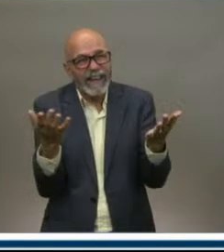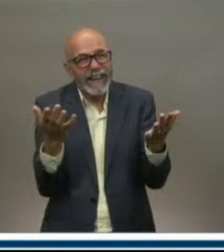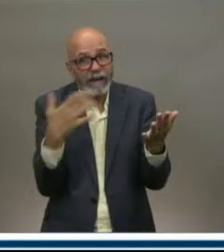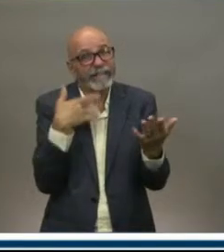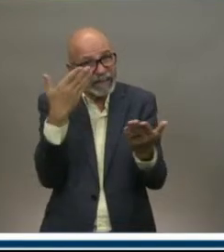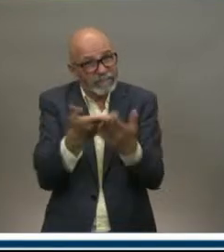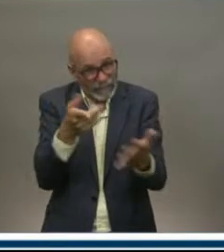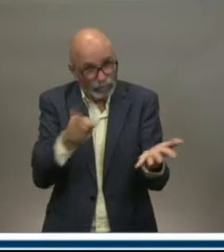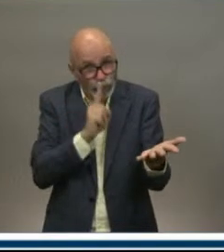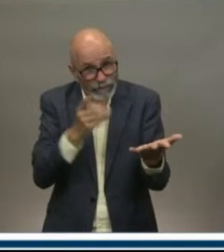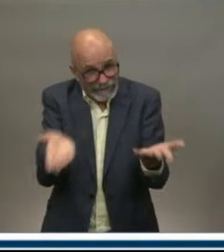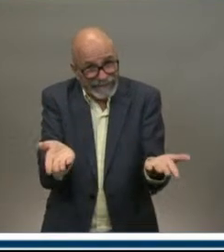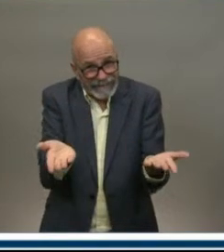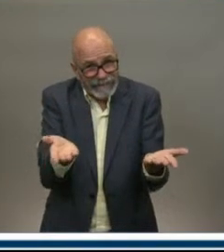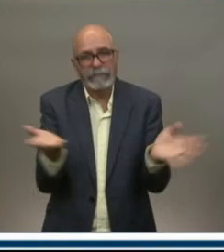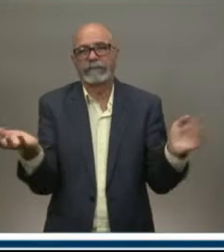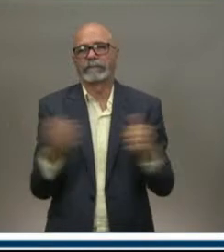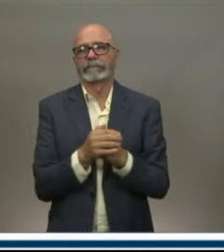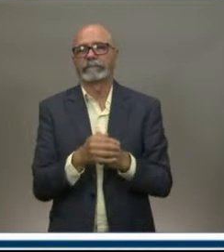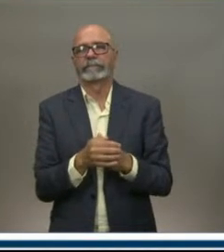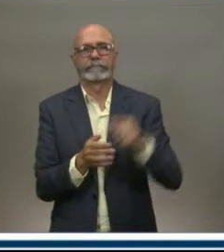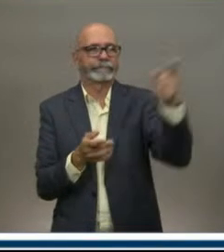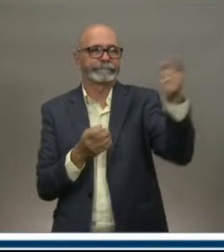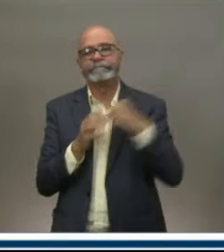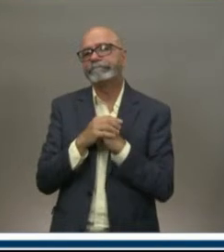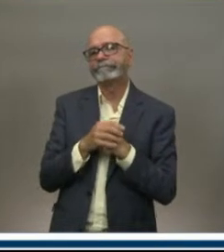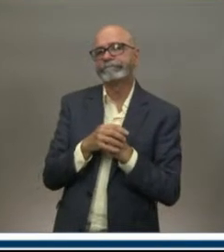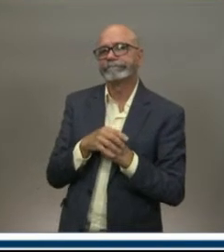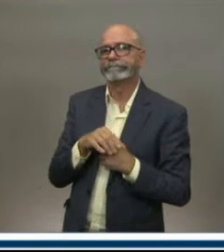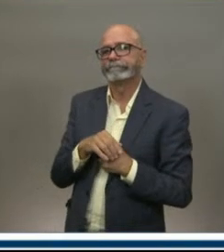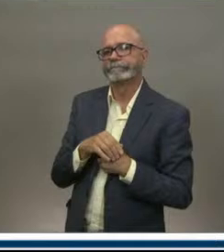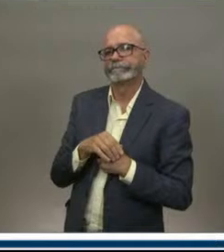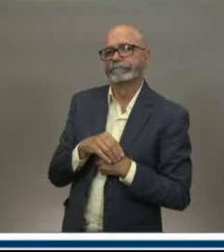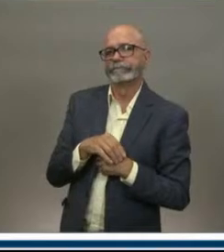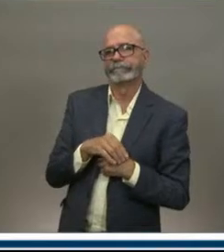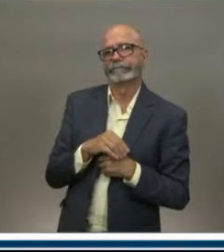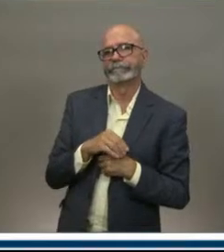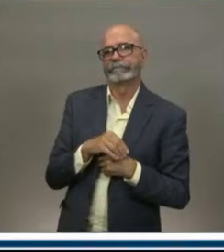of getting rid of them? Well, as I said, first, the